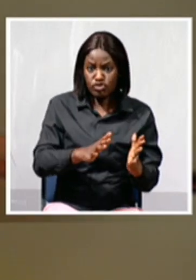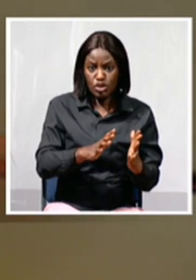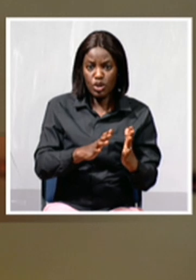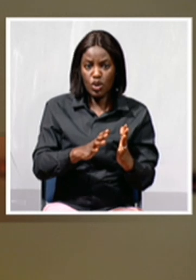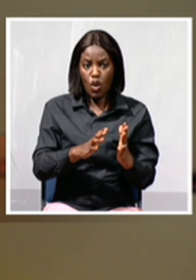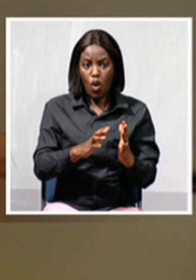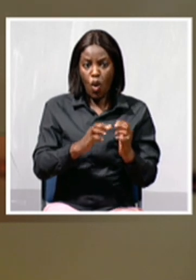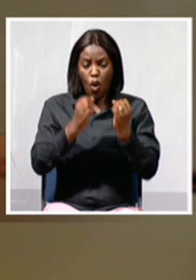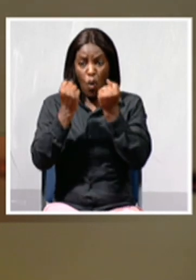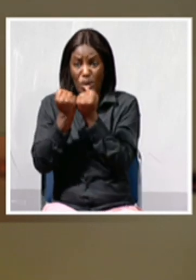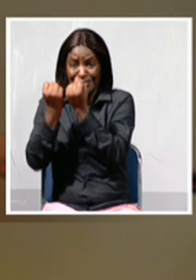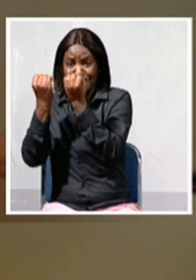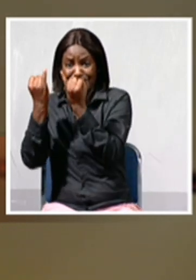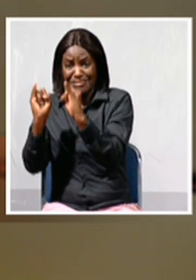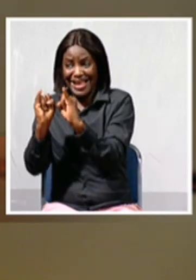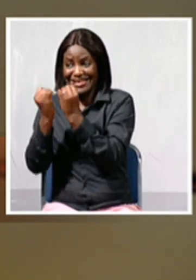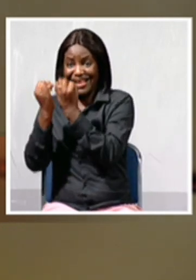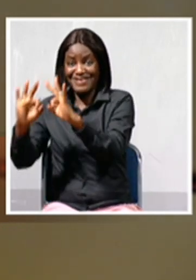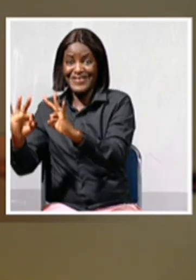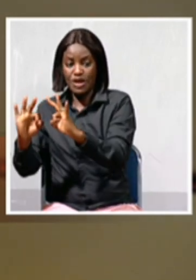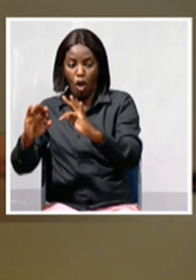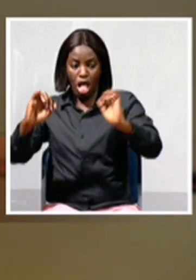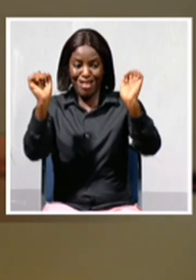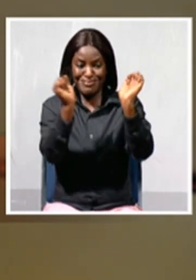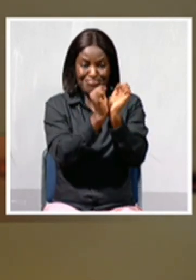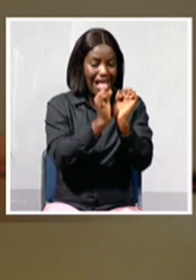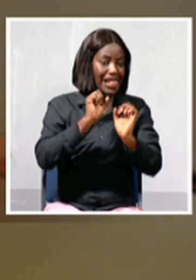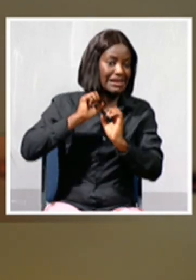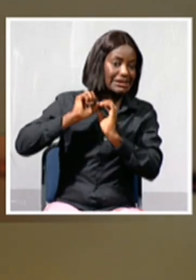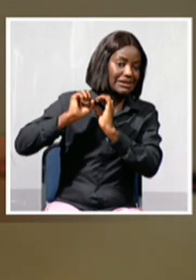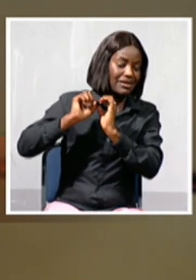independence and freedom, or slavery forever.